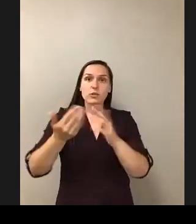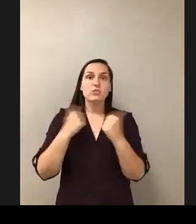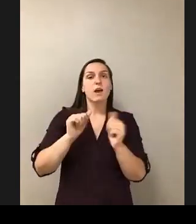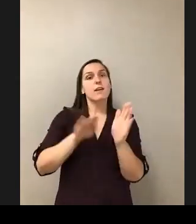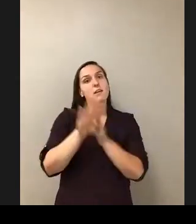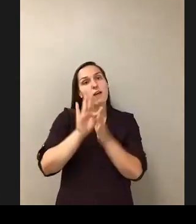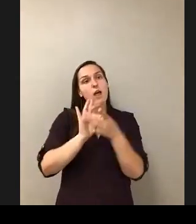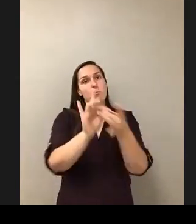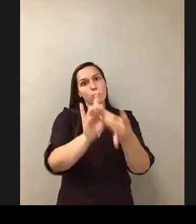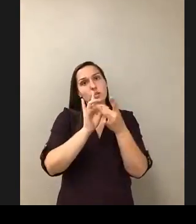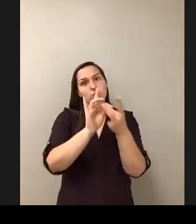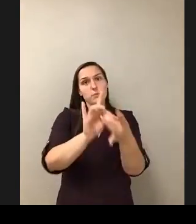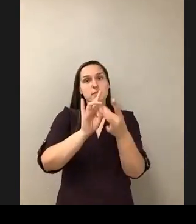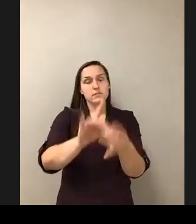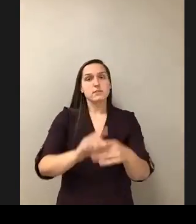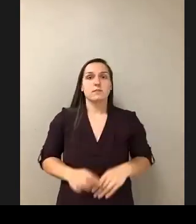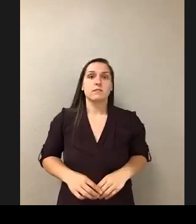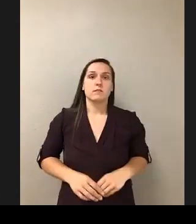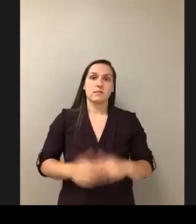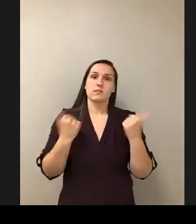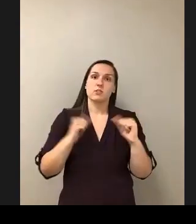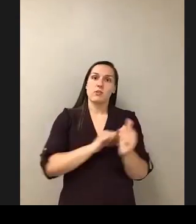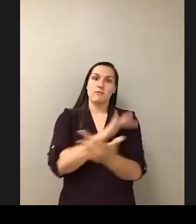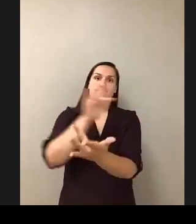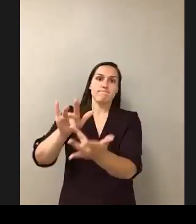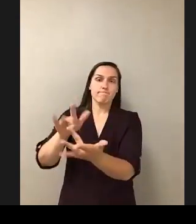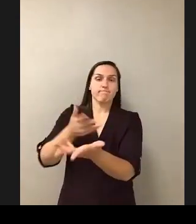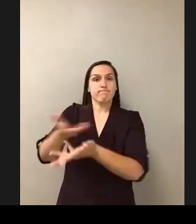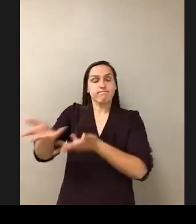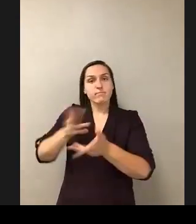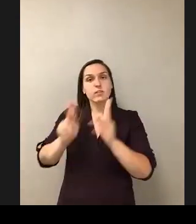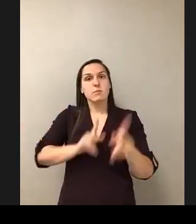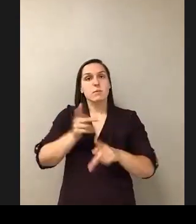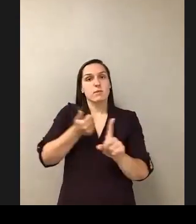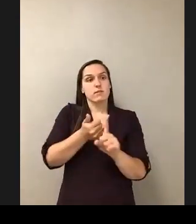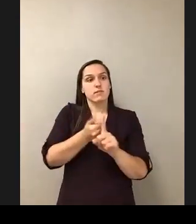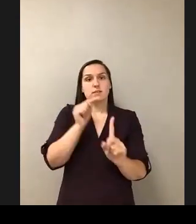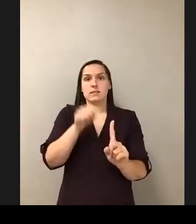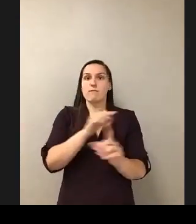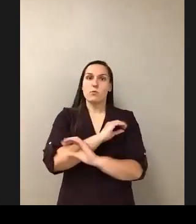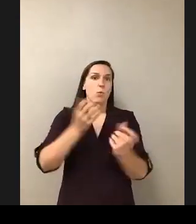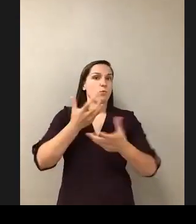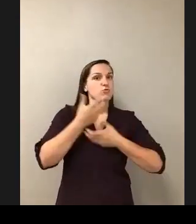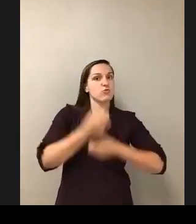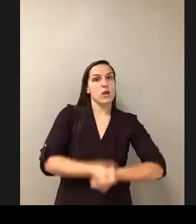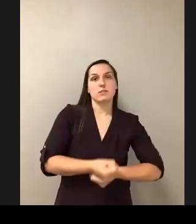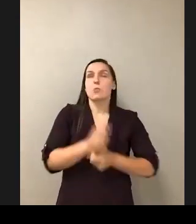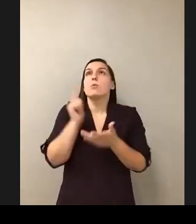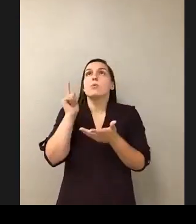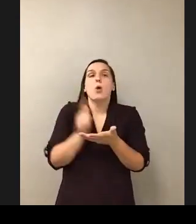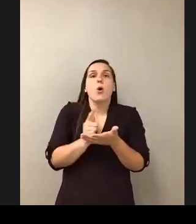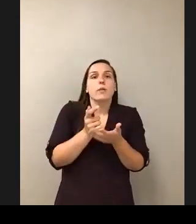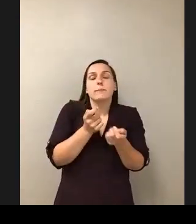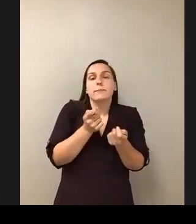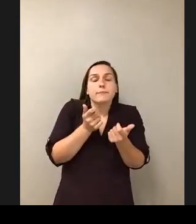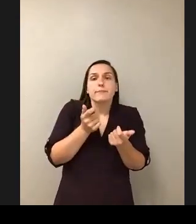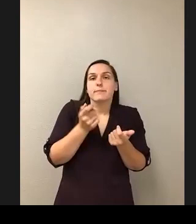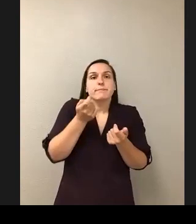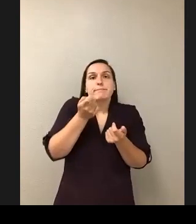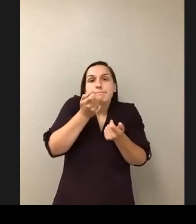on, to try to reach people who have no trust or very low trust in the system.